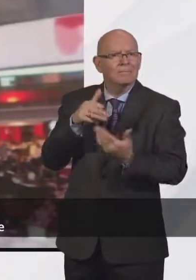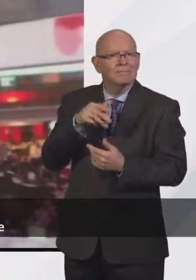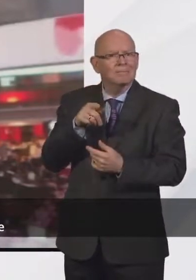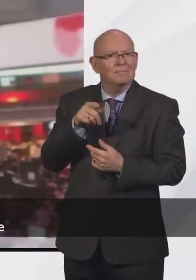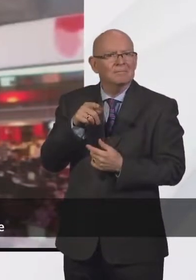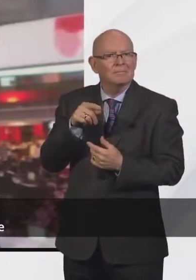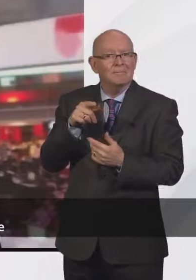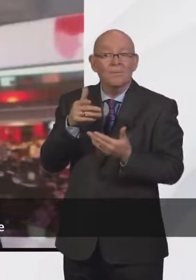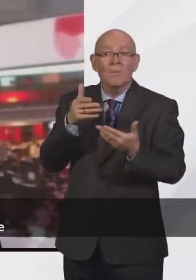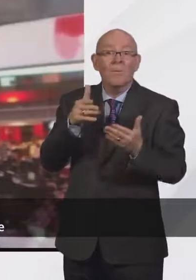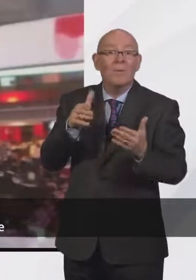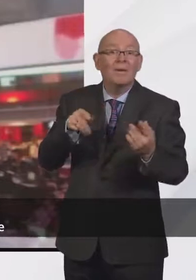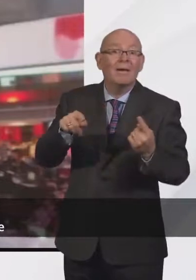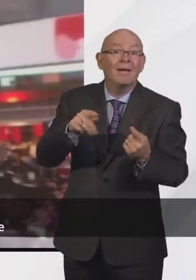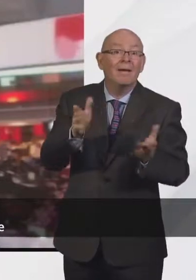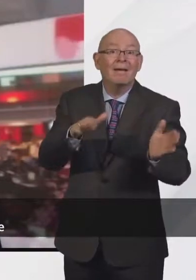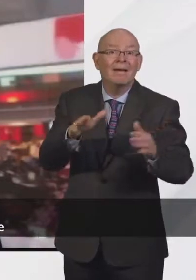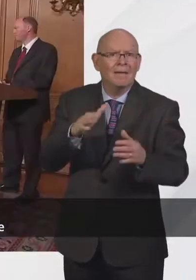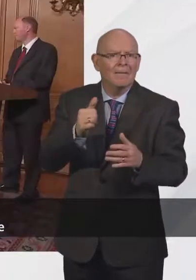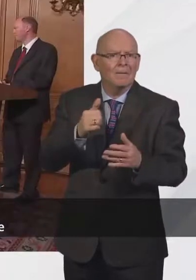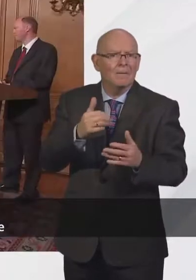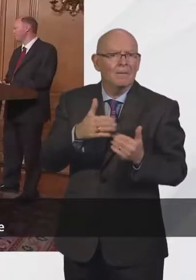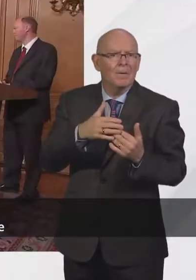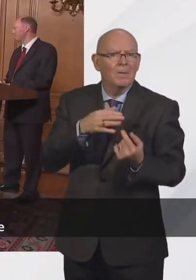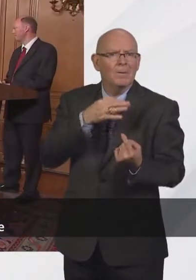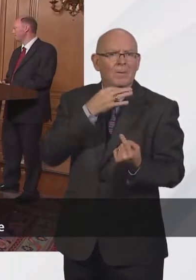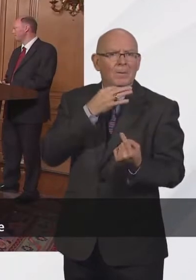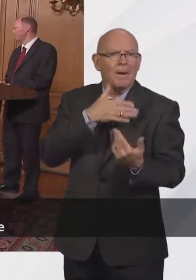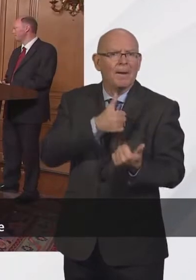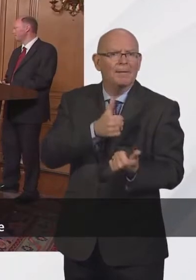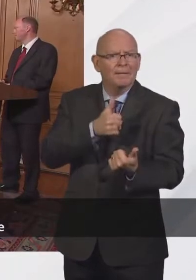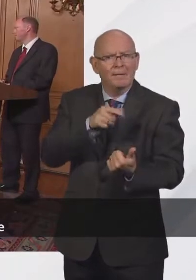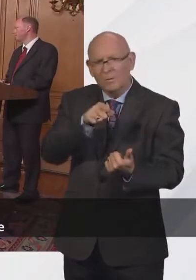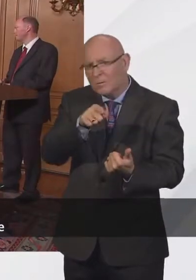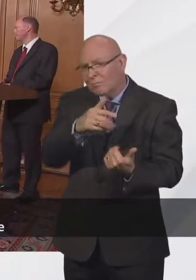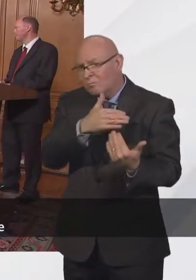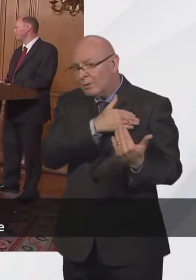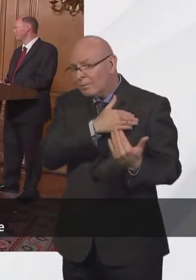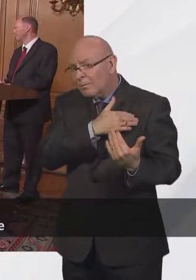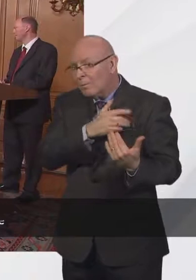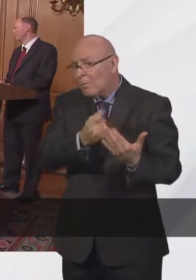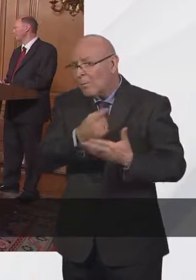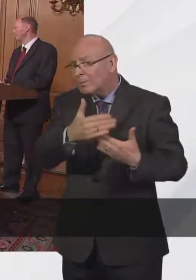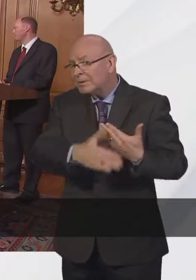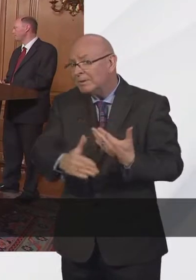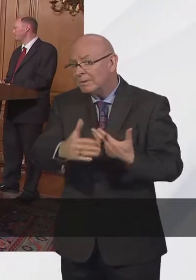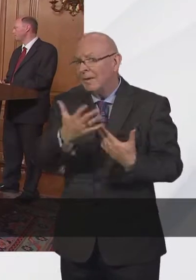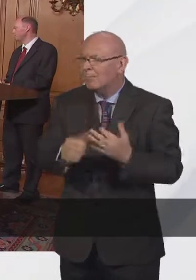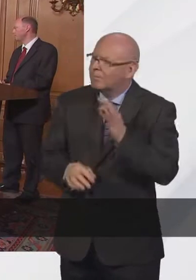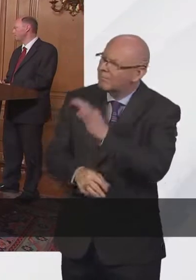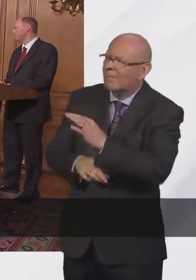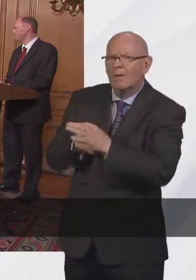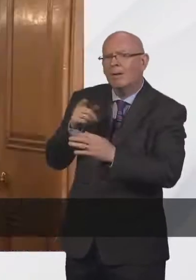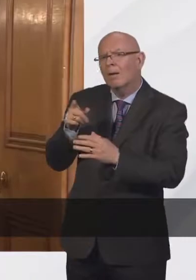the end of the pandemic. Have you changed your mind? Well, can I say, Laura, that I think that it is